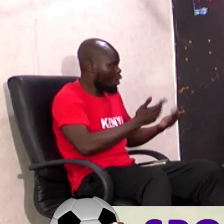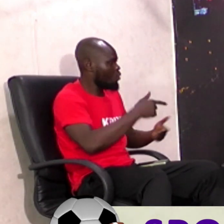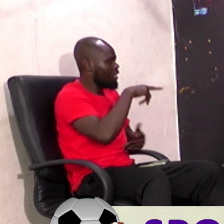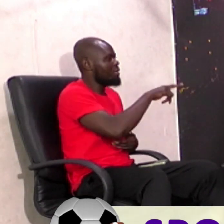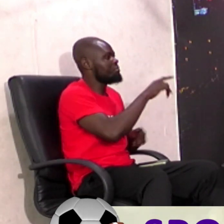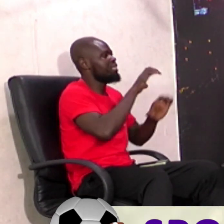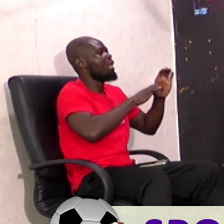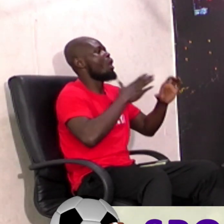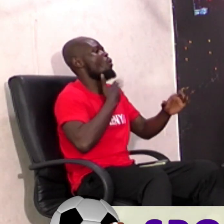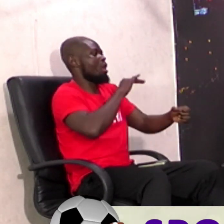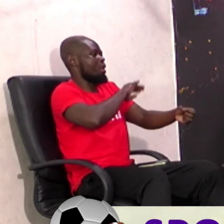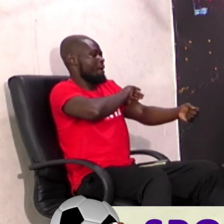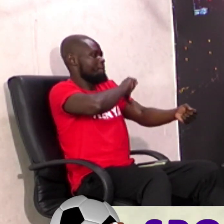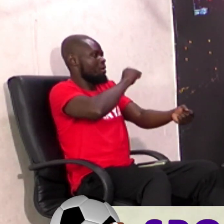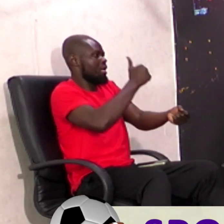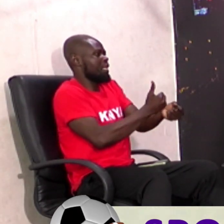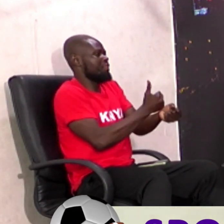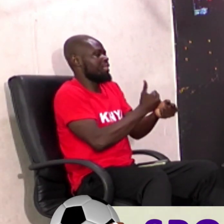So,